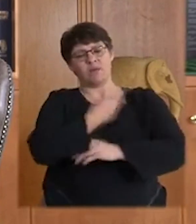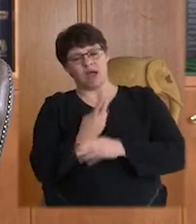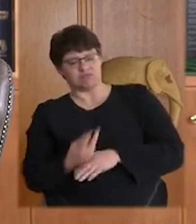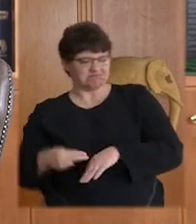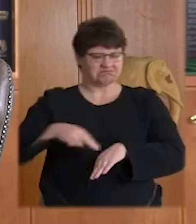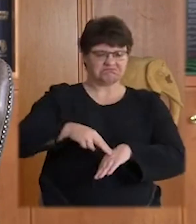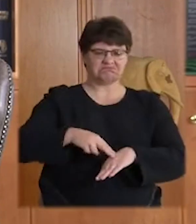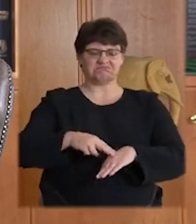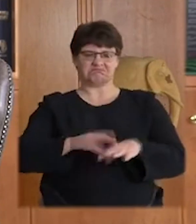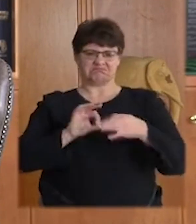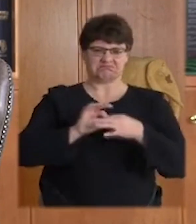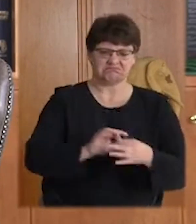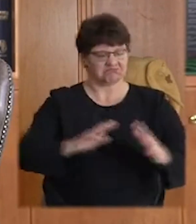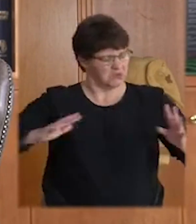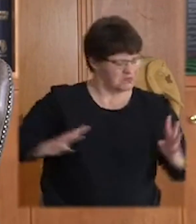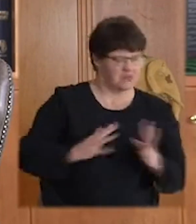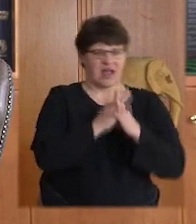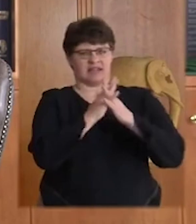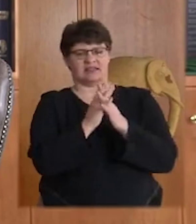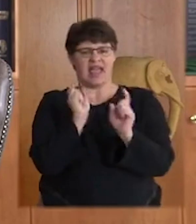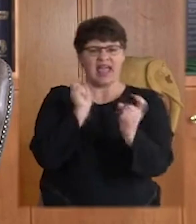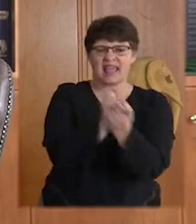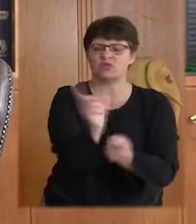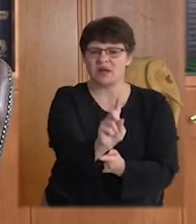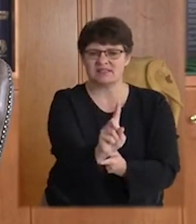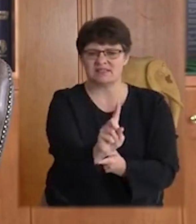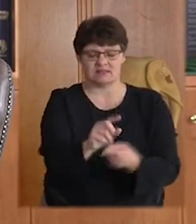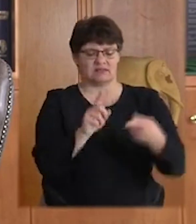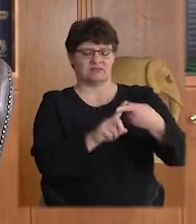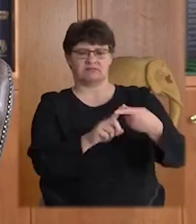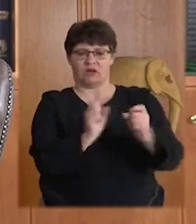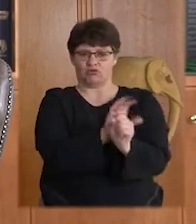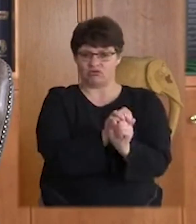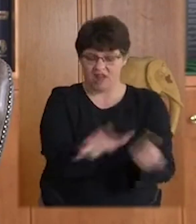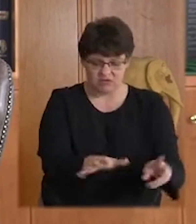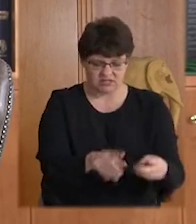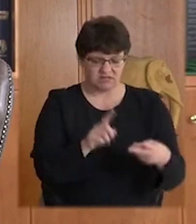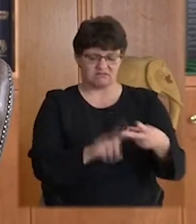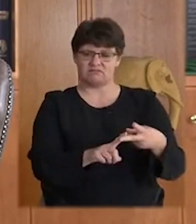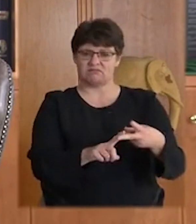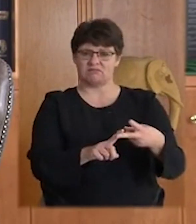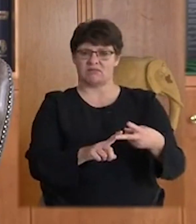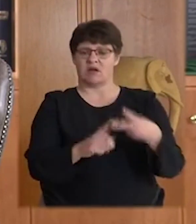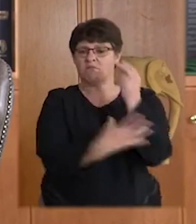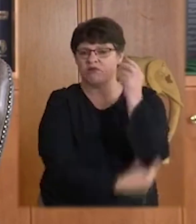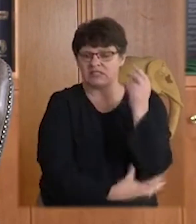disease. Let us stand united against poverty, inequality, and